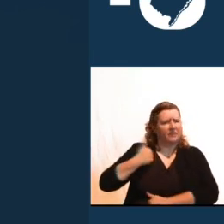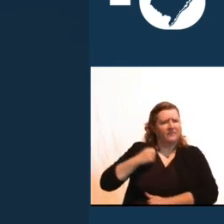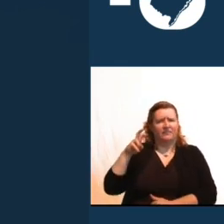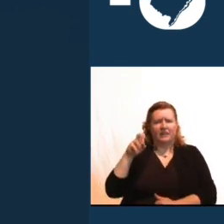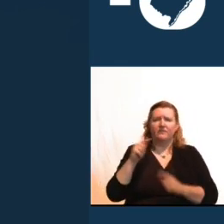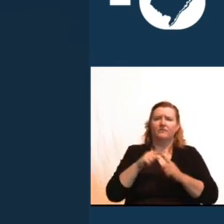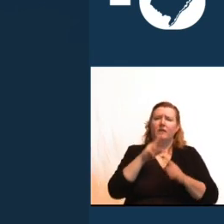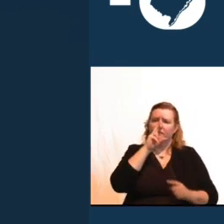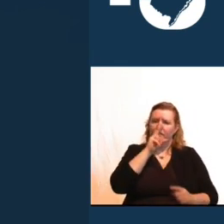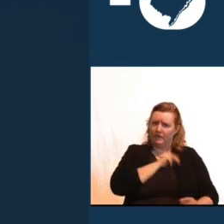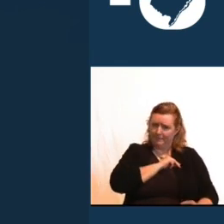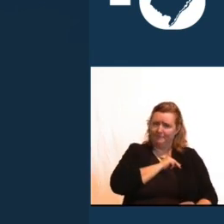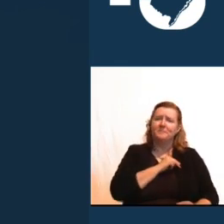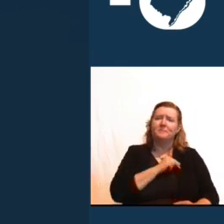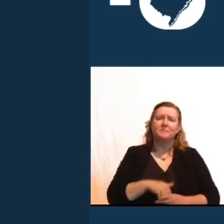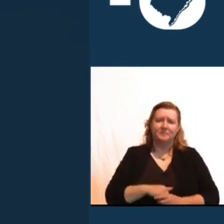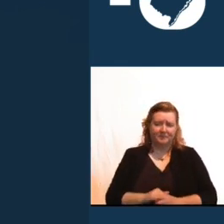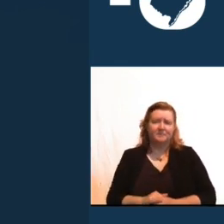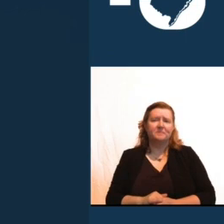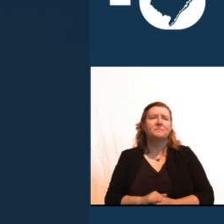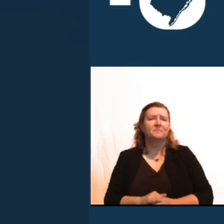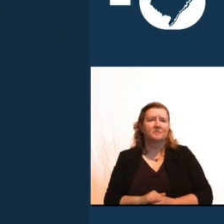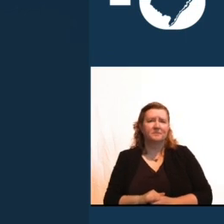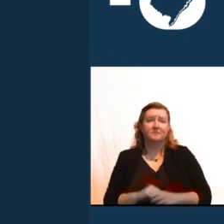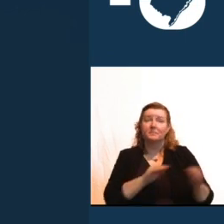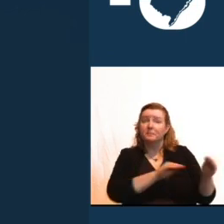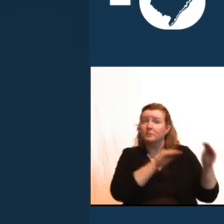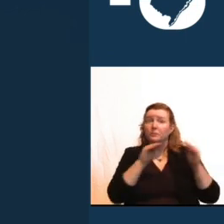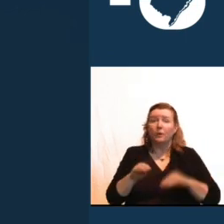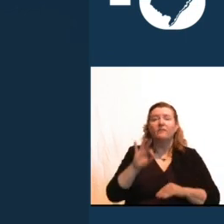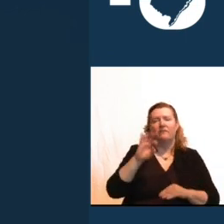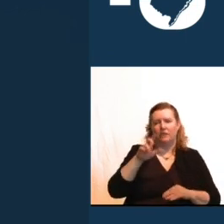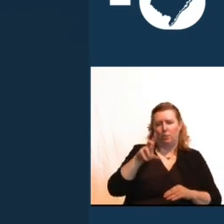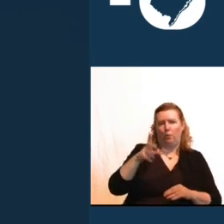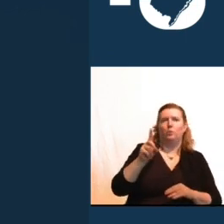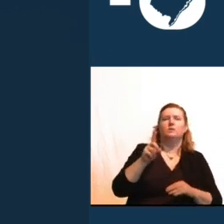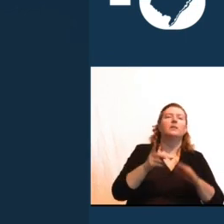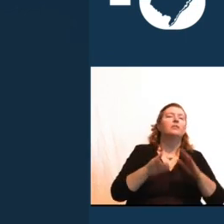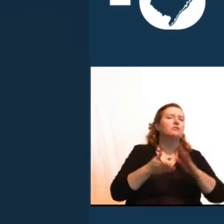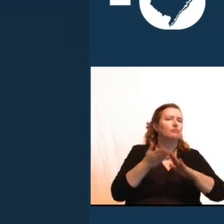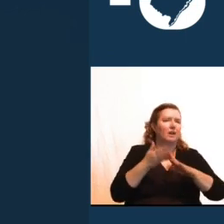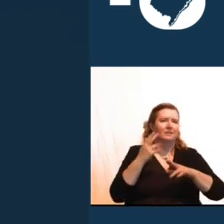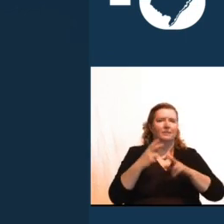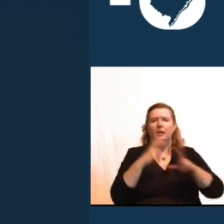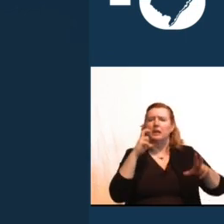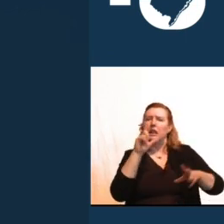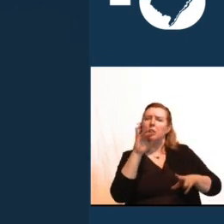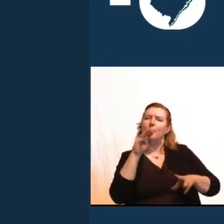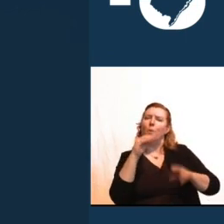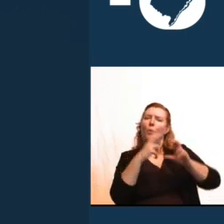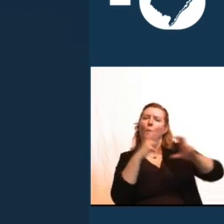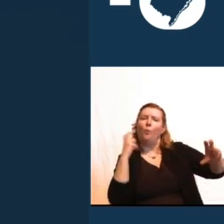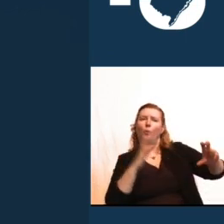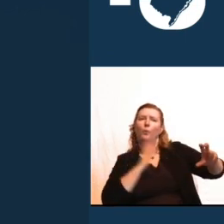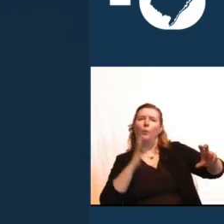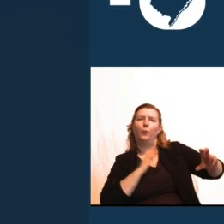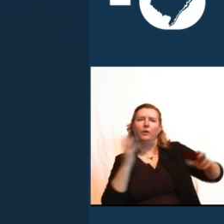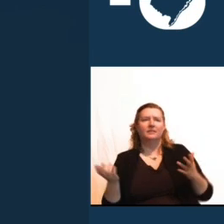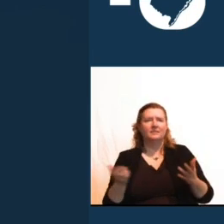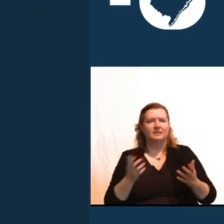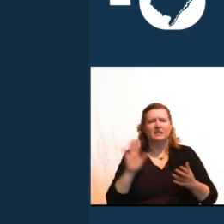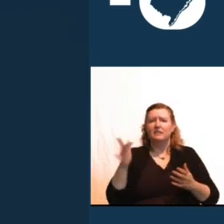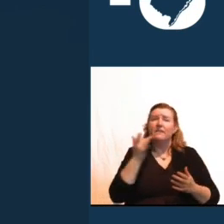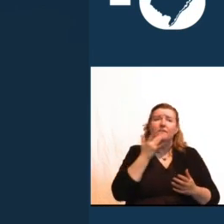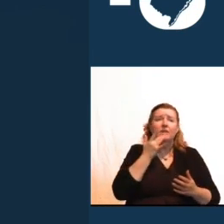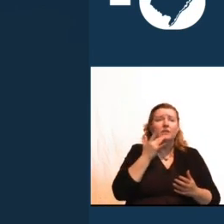he preferred time driving solo or with his wife, Rosemary, by his side in his Mercedes